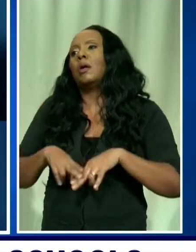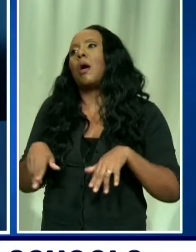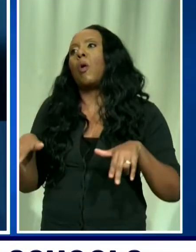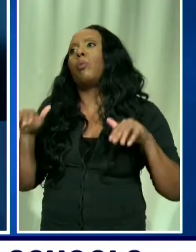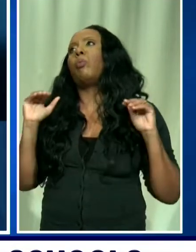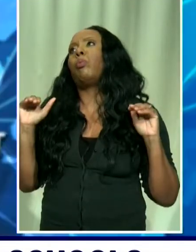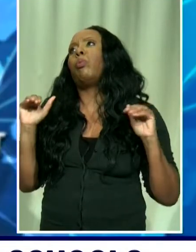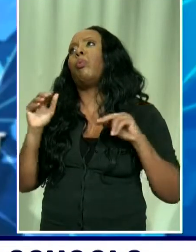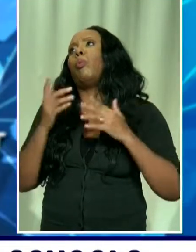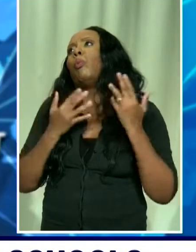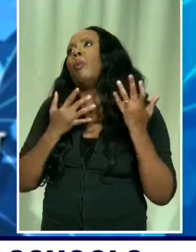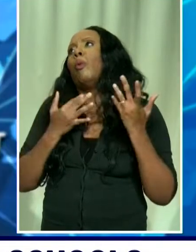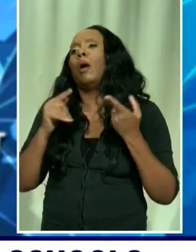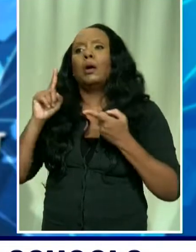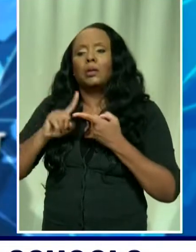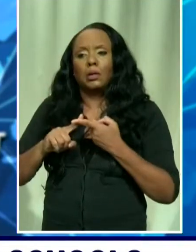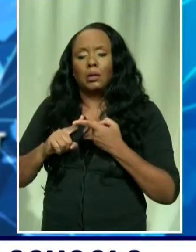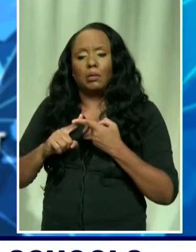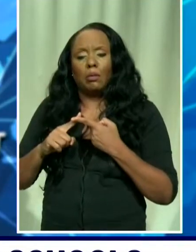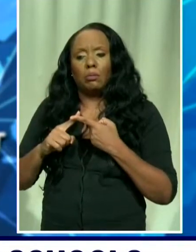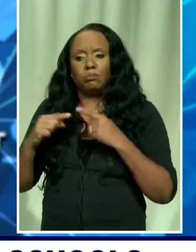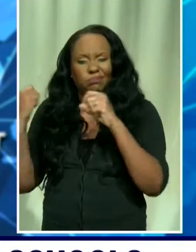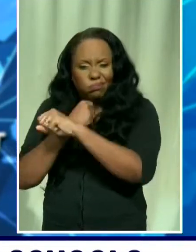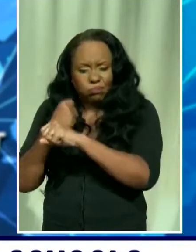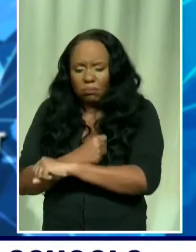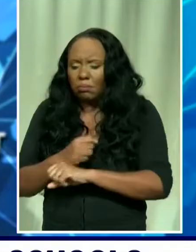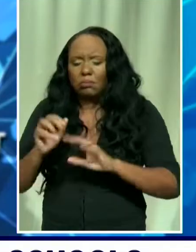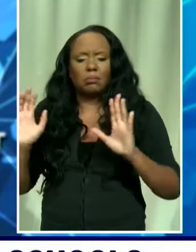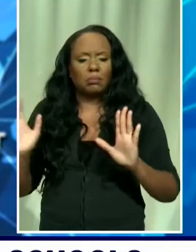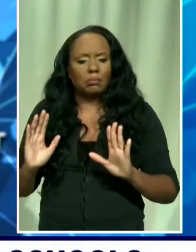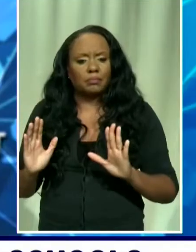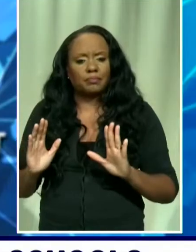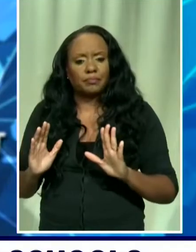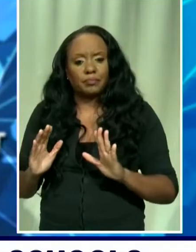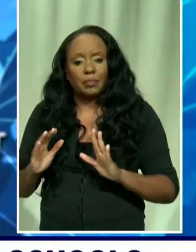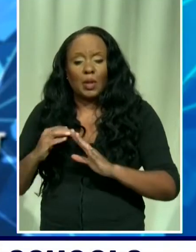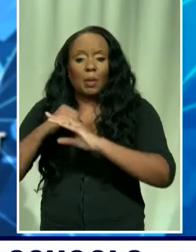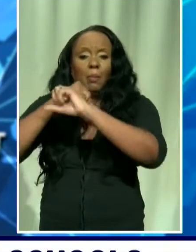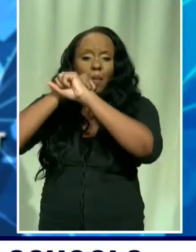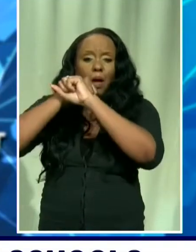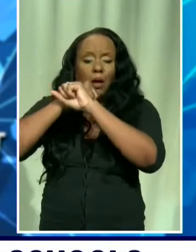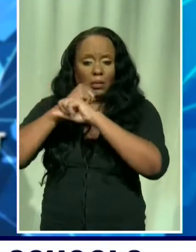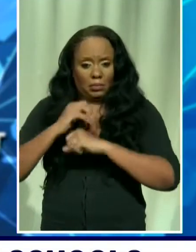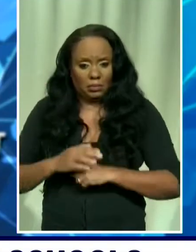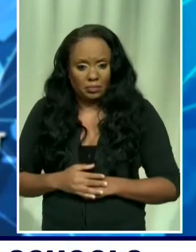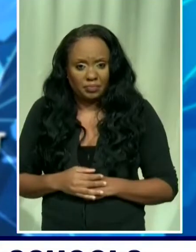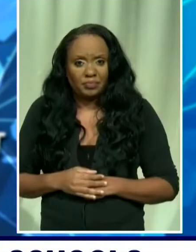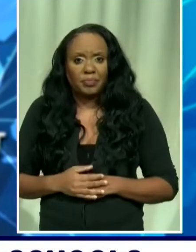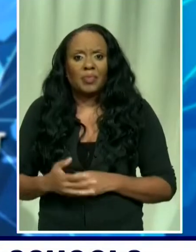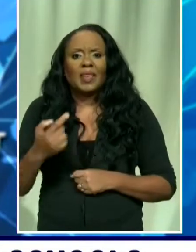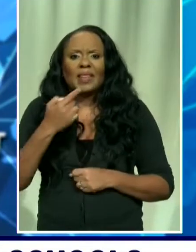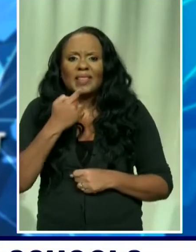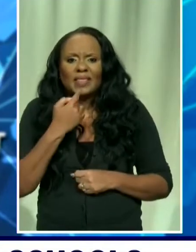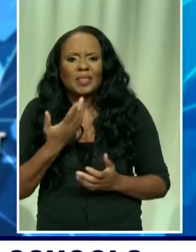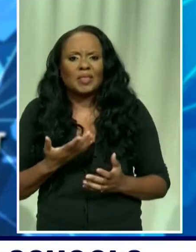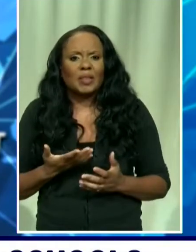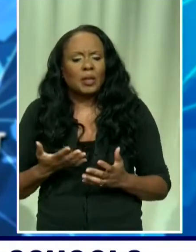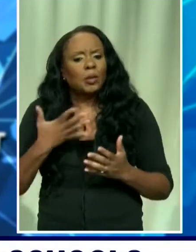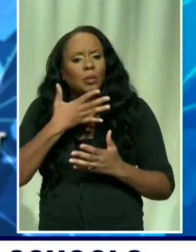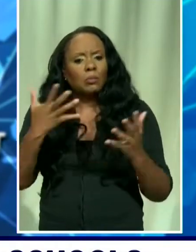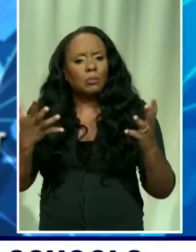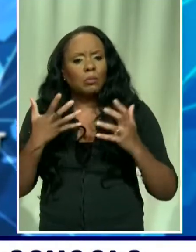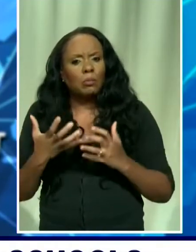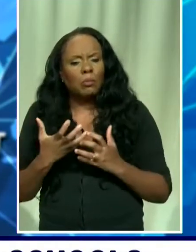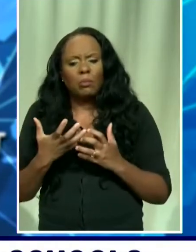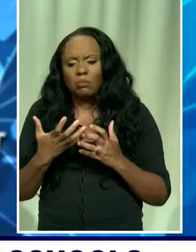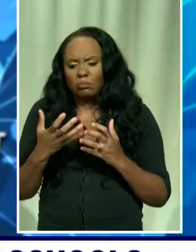issue. While indicating they will be returning to the classroom despite some concerns, Mr. Lovell also asked for a better